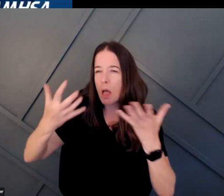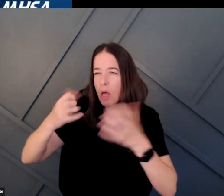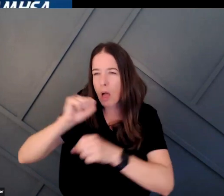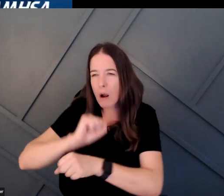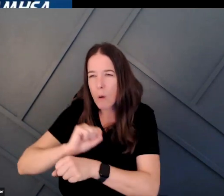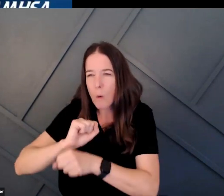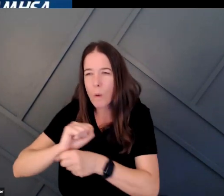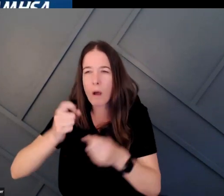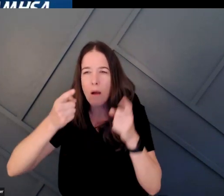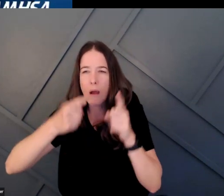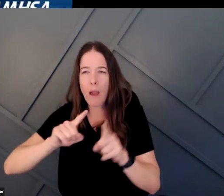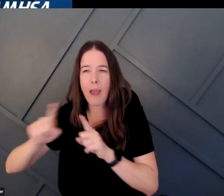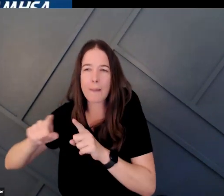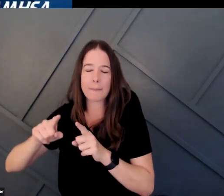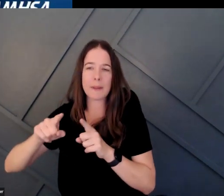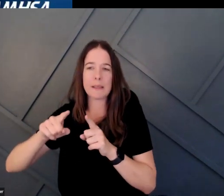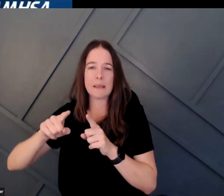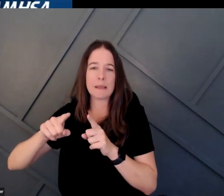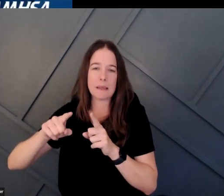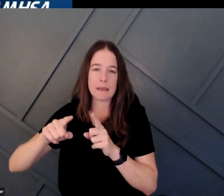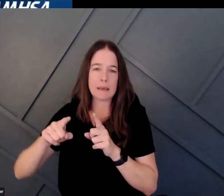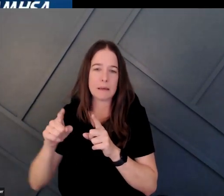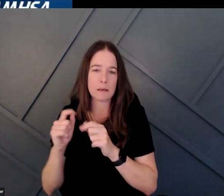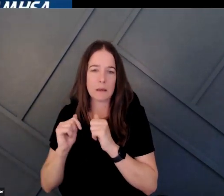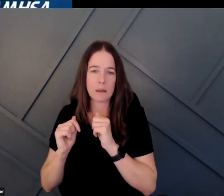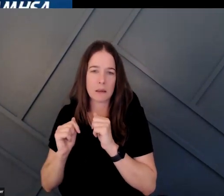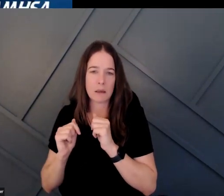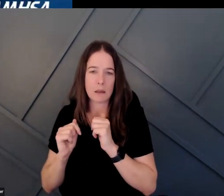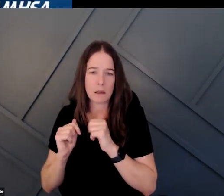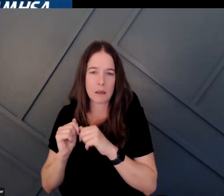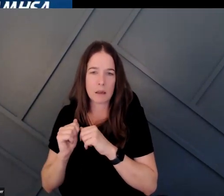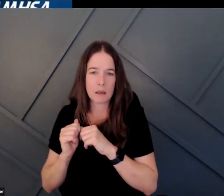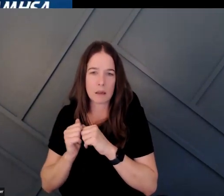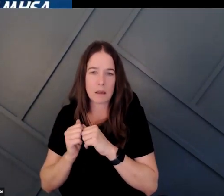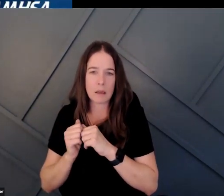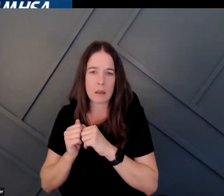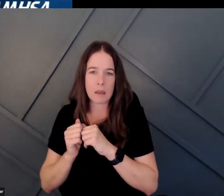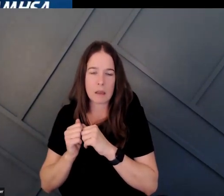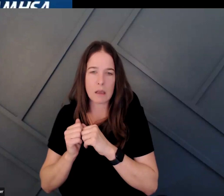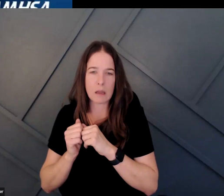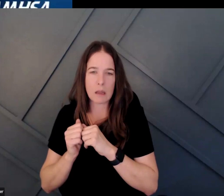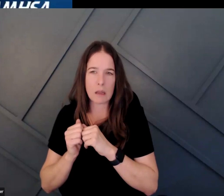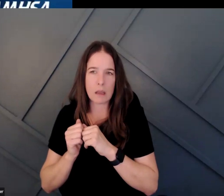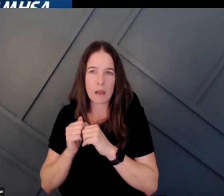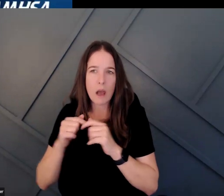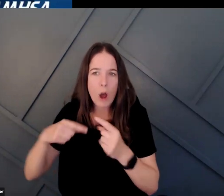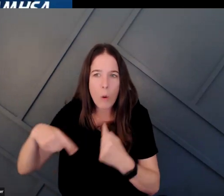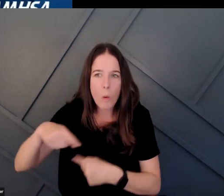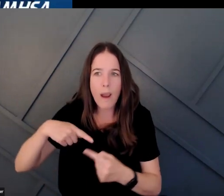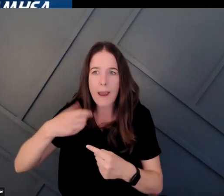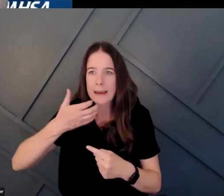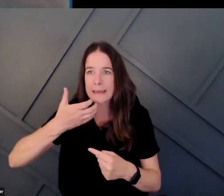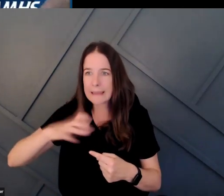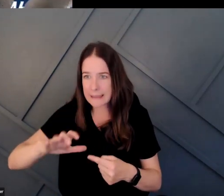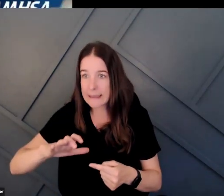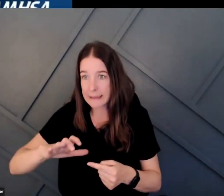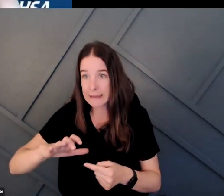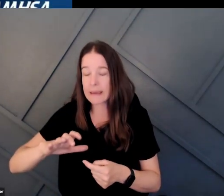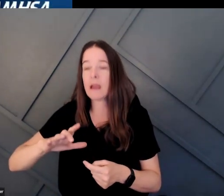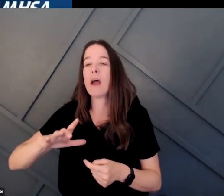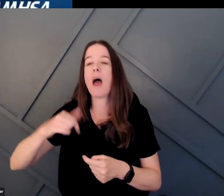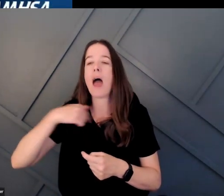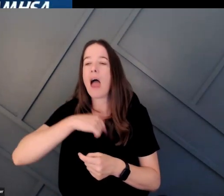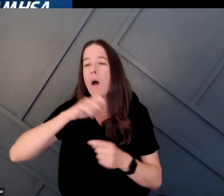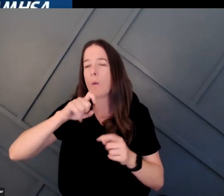environment. In essence, we really need to do more to look at this, not only